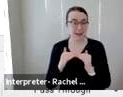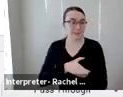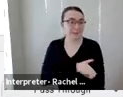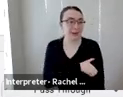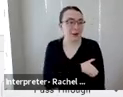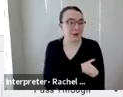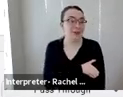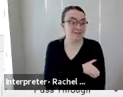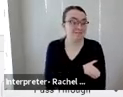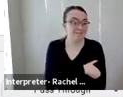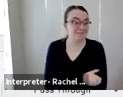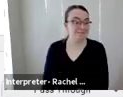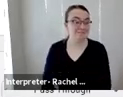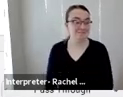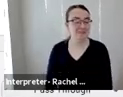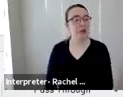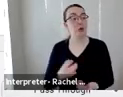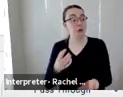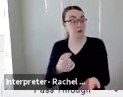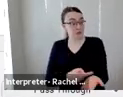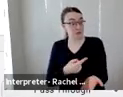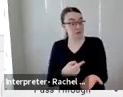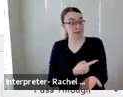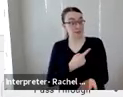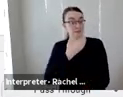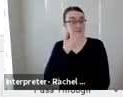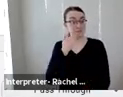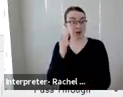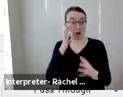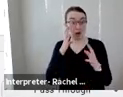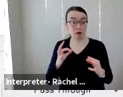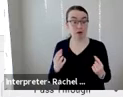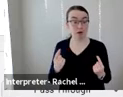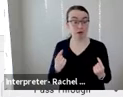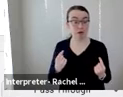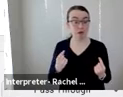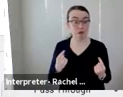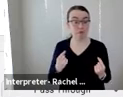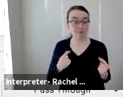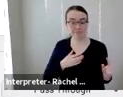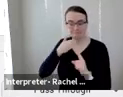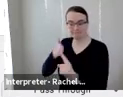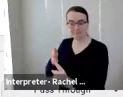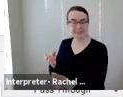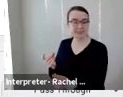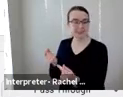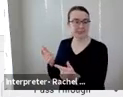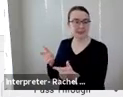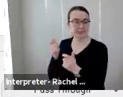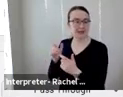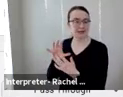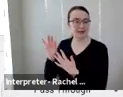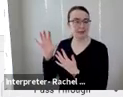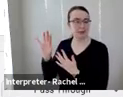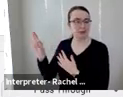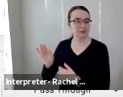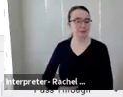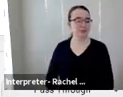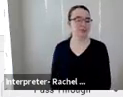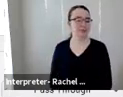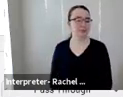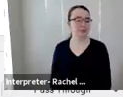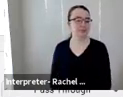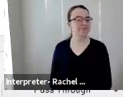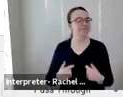So sometimes you're better off doing speed. So what it also does for you, someone like